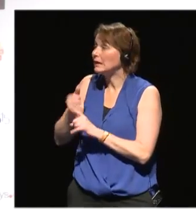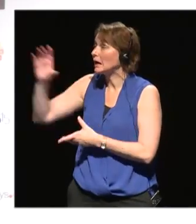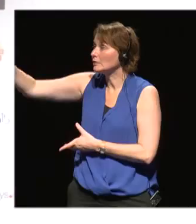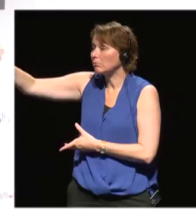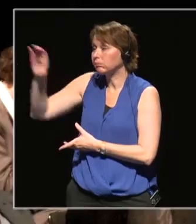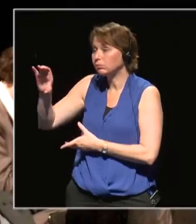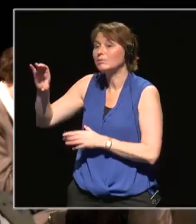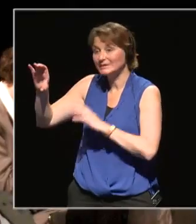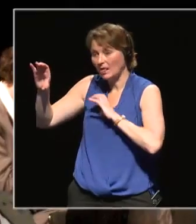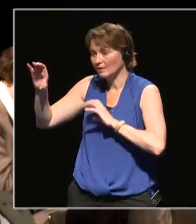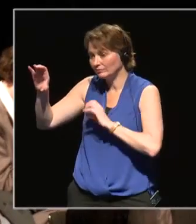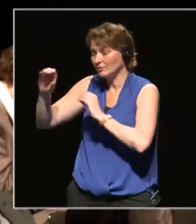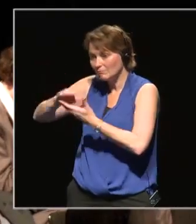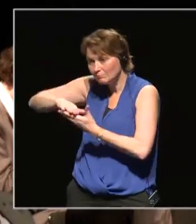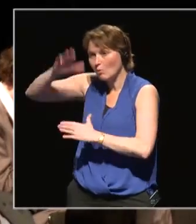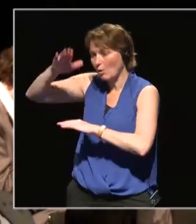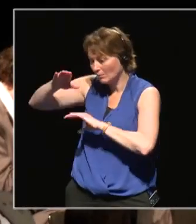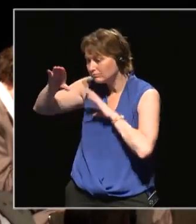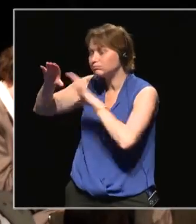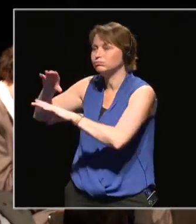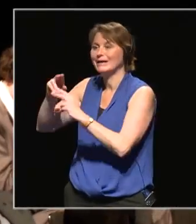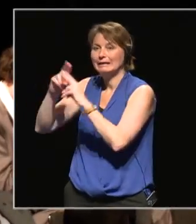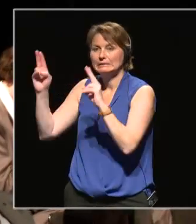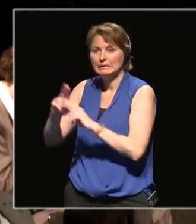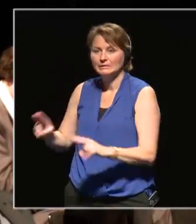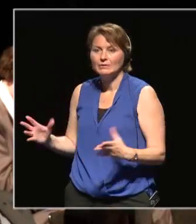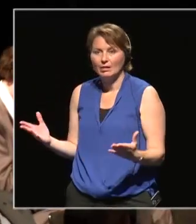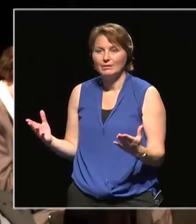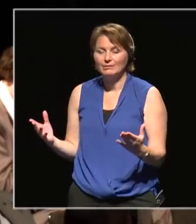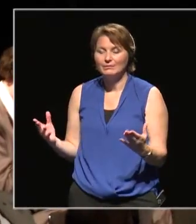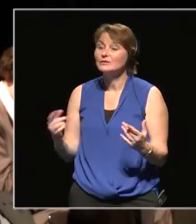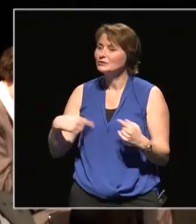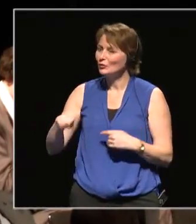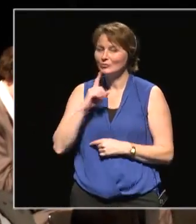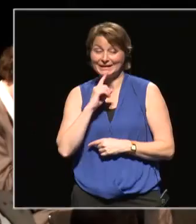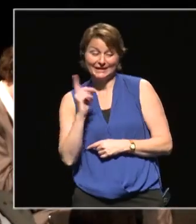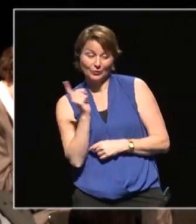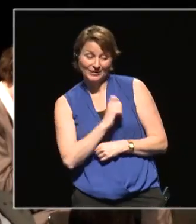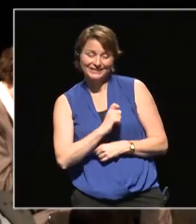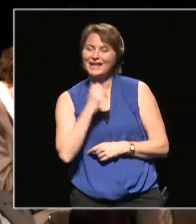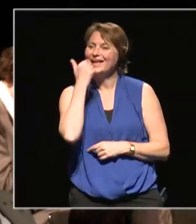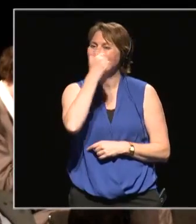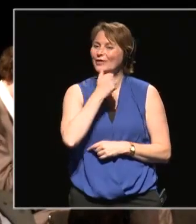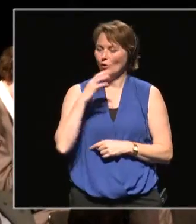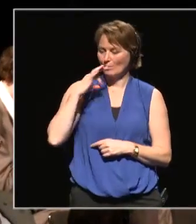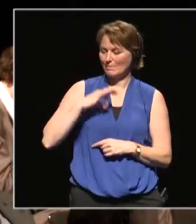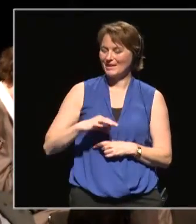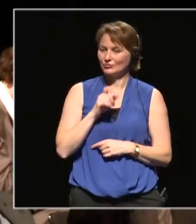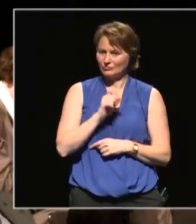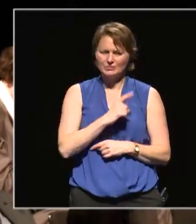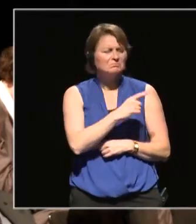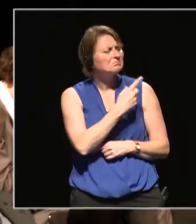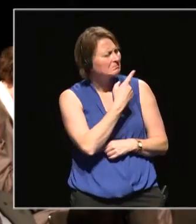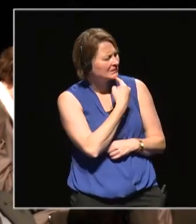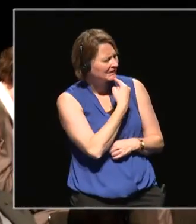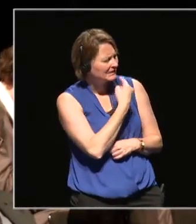contributions from international donors. So the question really to the Ethiopian minister is, what do you want to see in